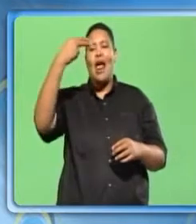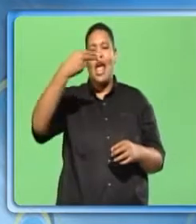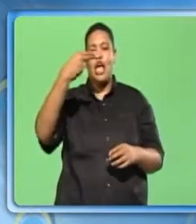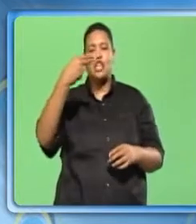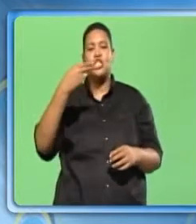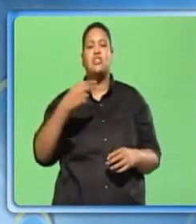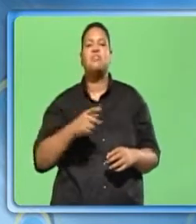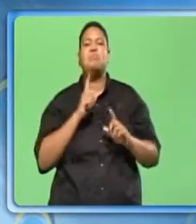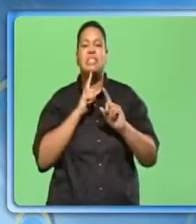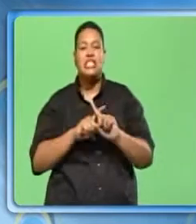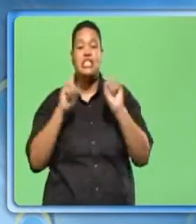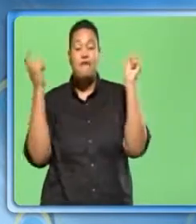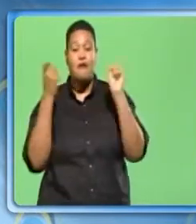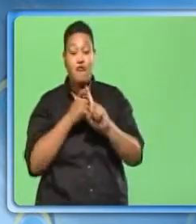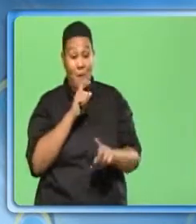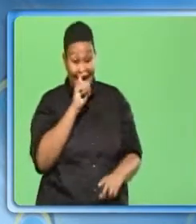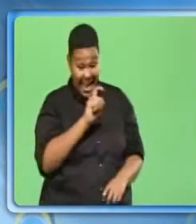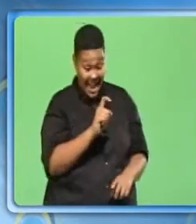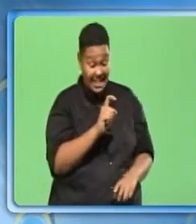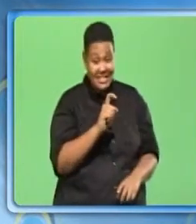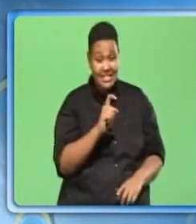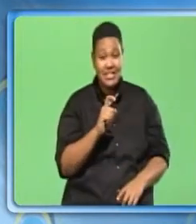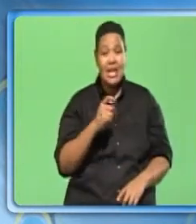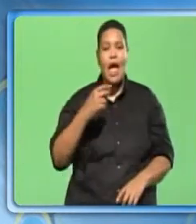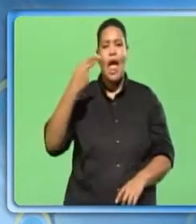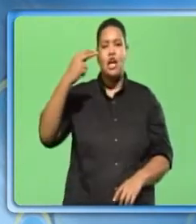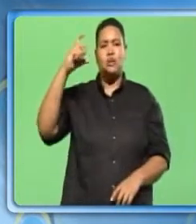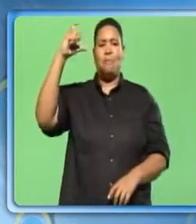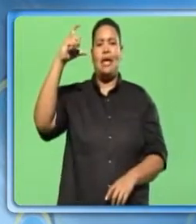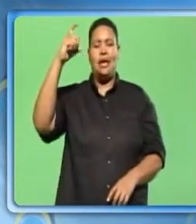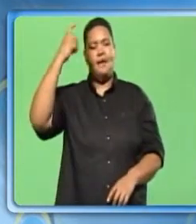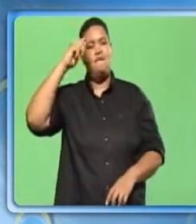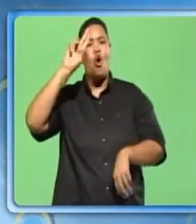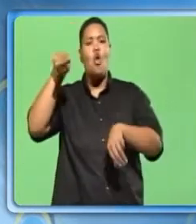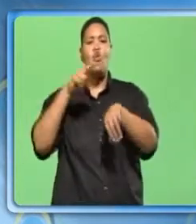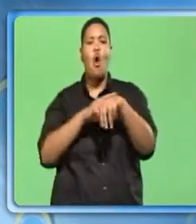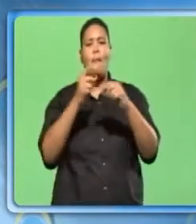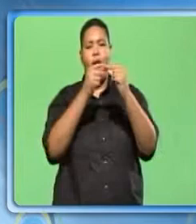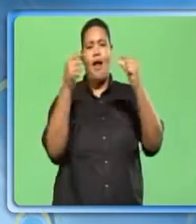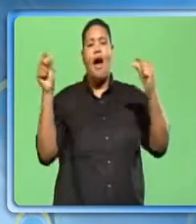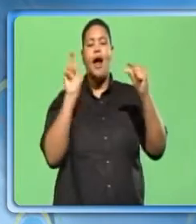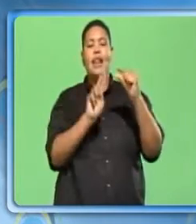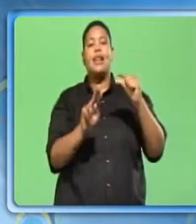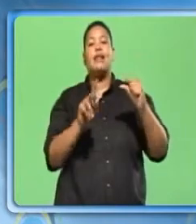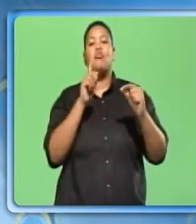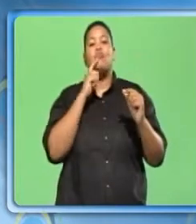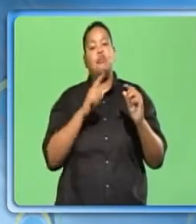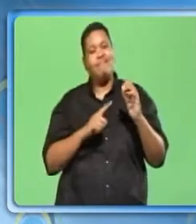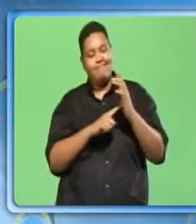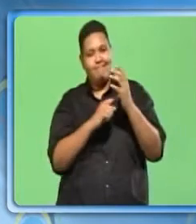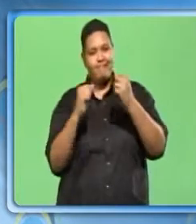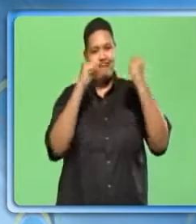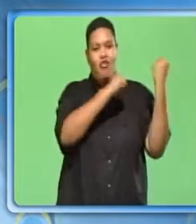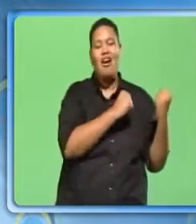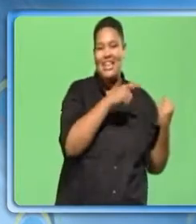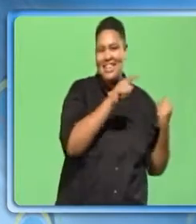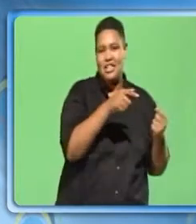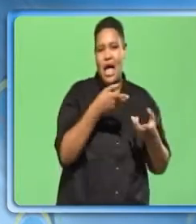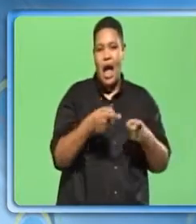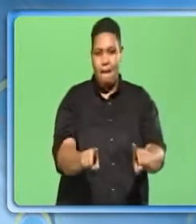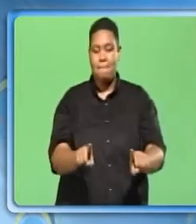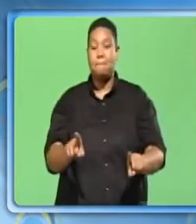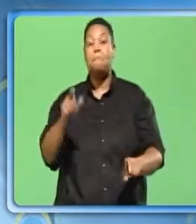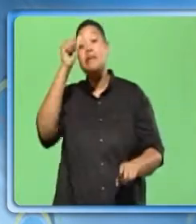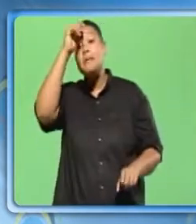uppercase version of the same letter X uppercase H for the normal allele, dominant in this case. In males,